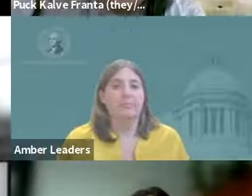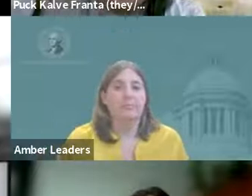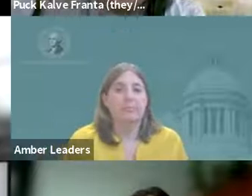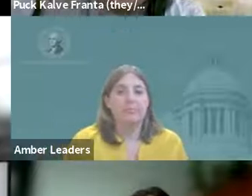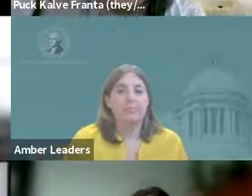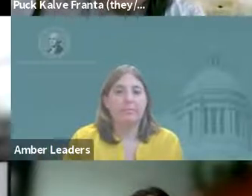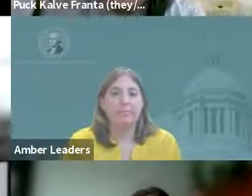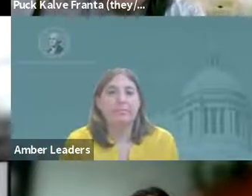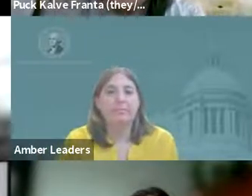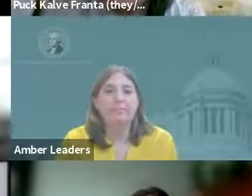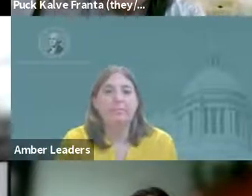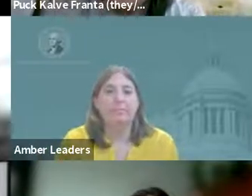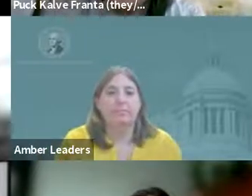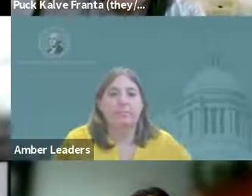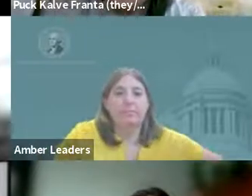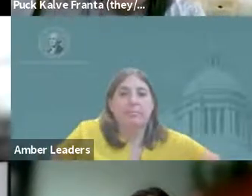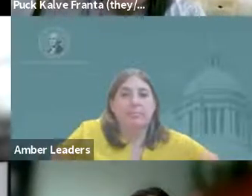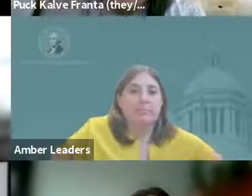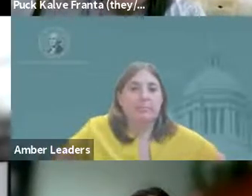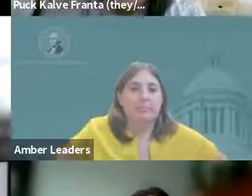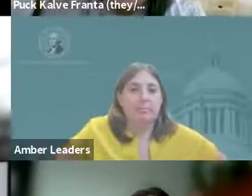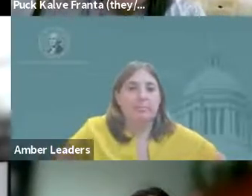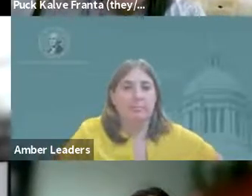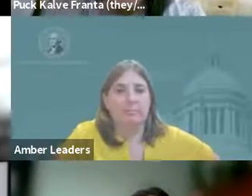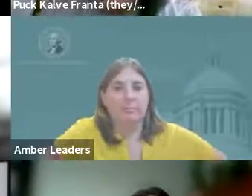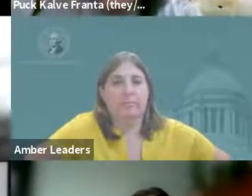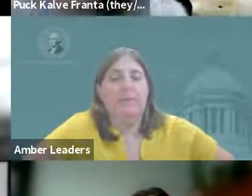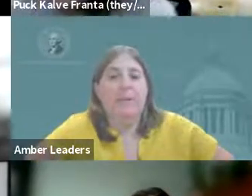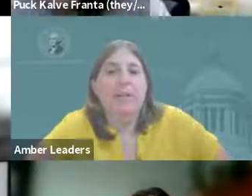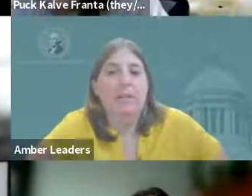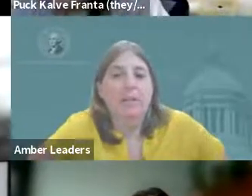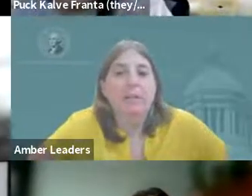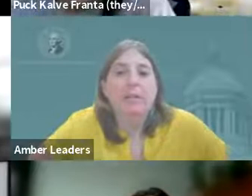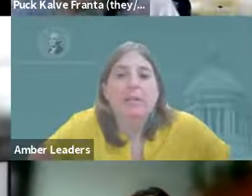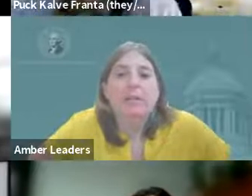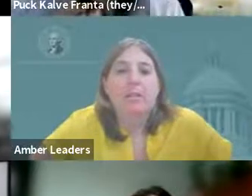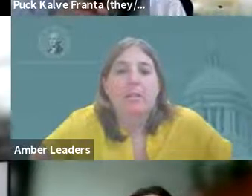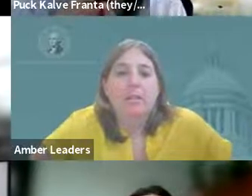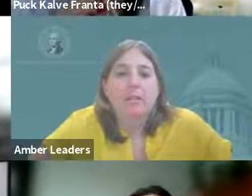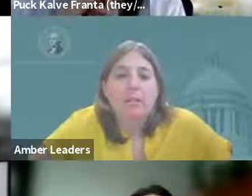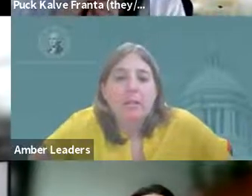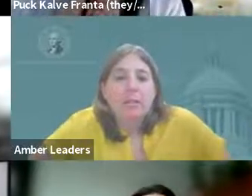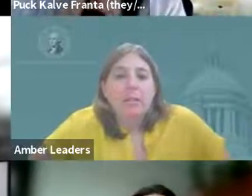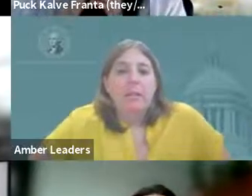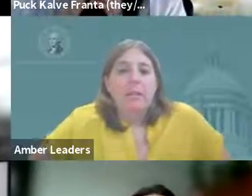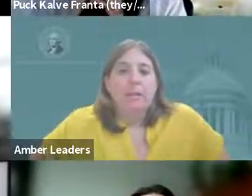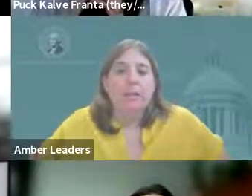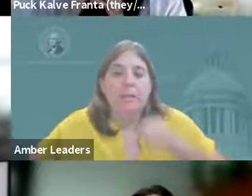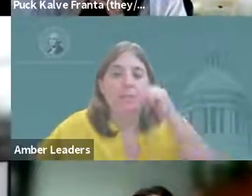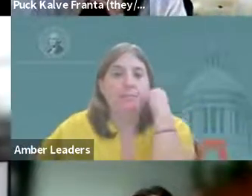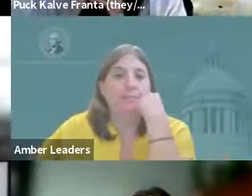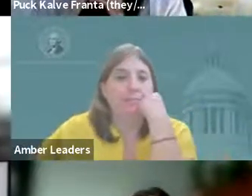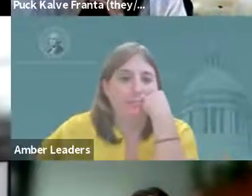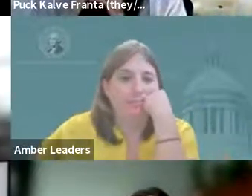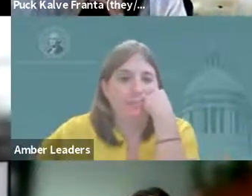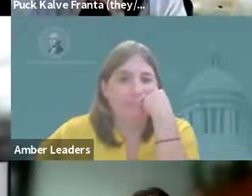meaningfully including the voice of lived experience in this important work. So just quickly by way of background,